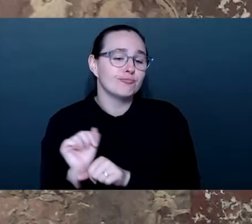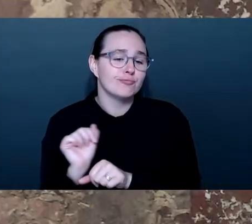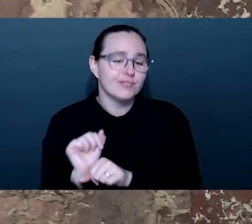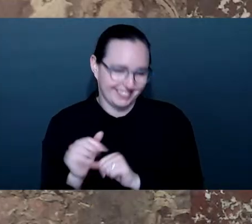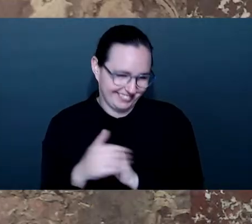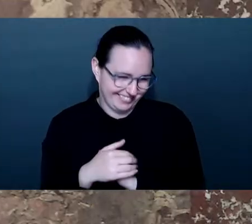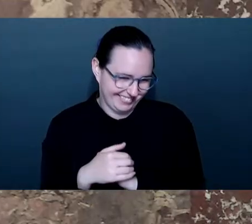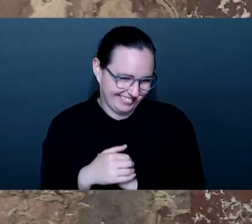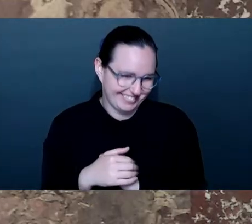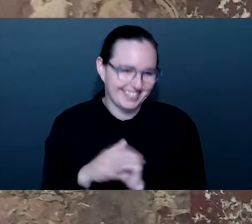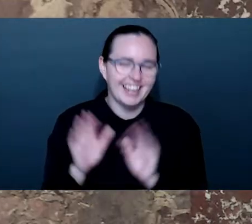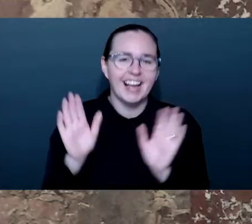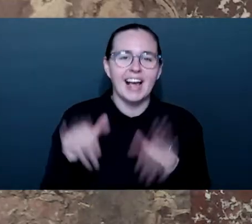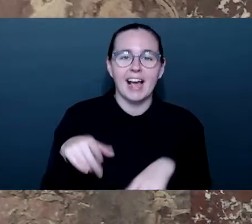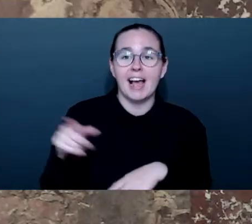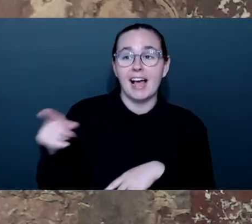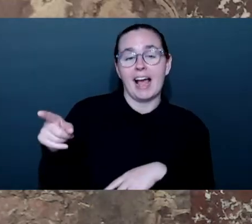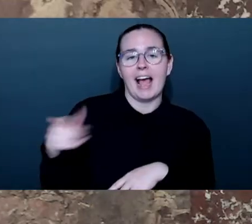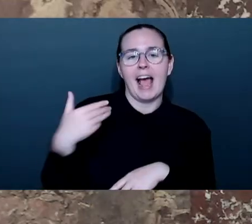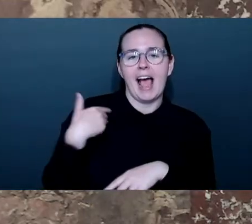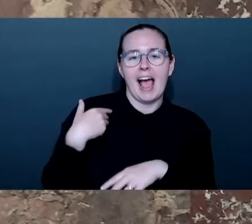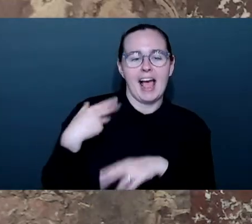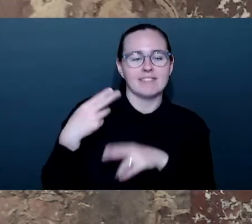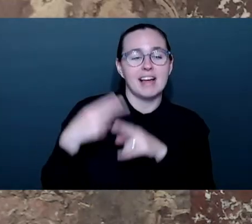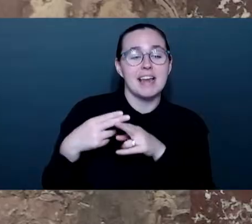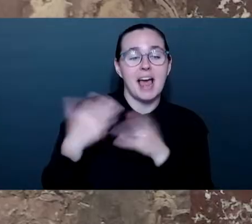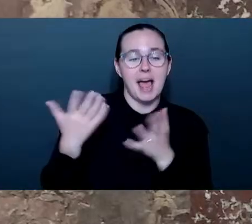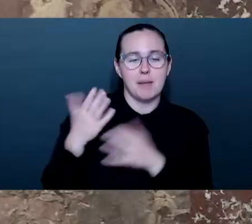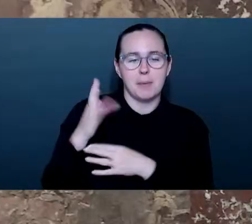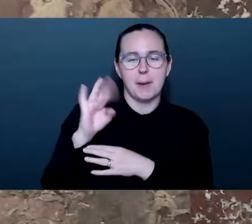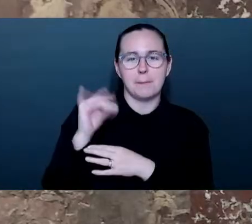Opposition it's not because I am a prick, but